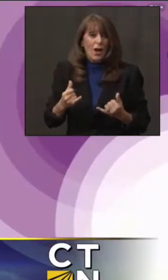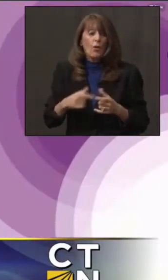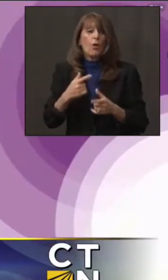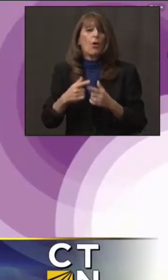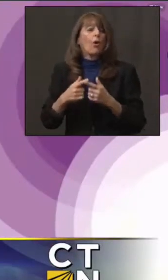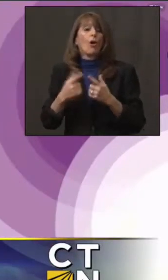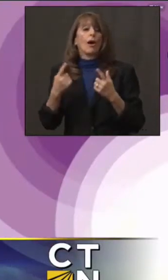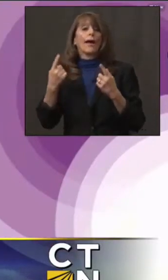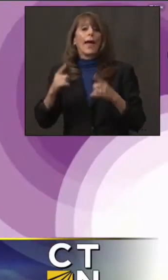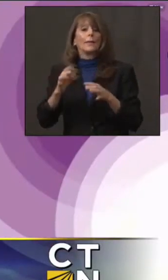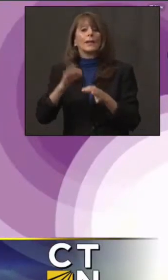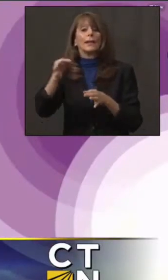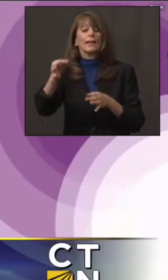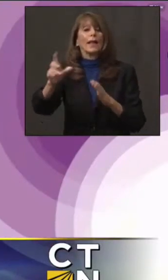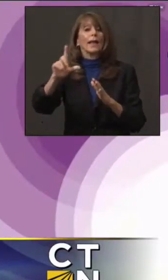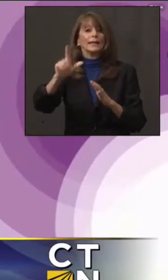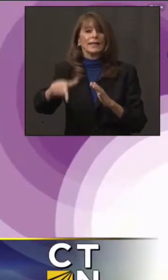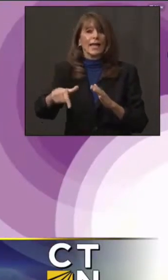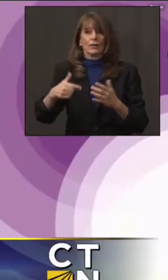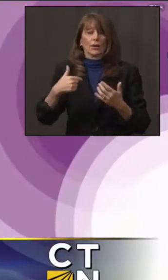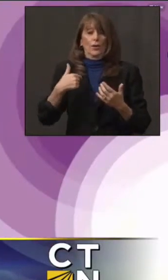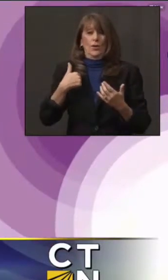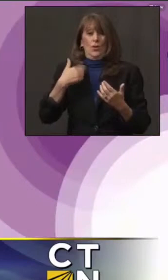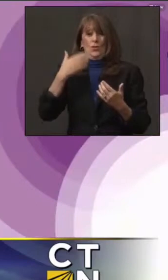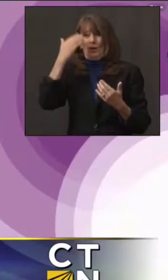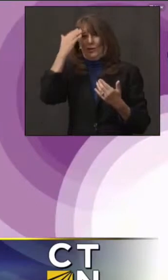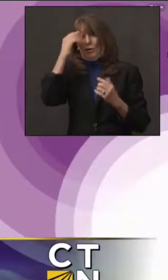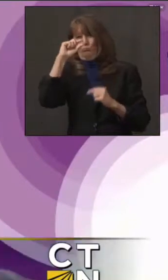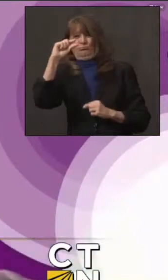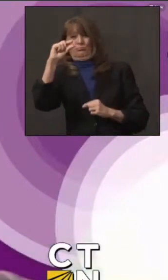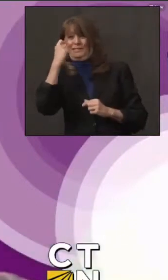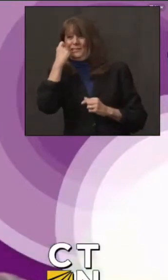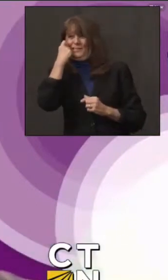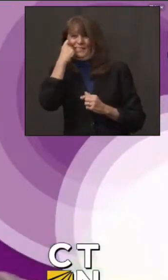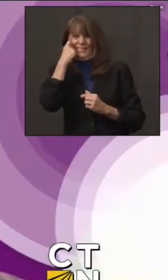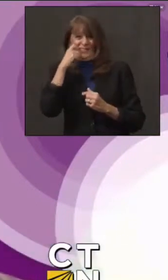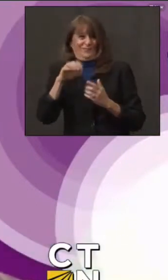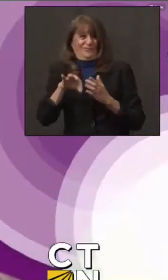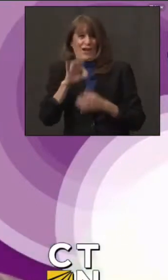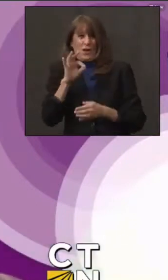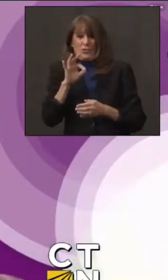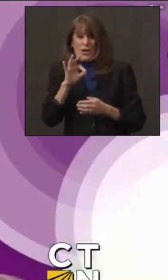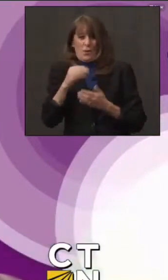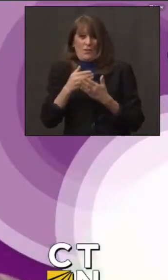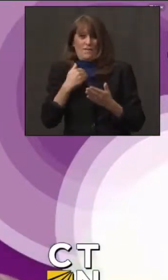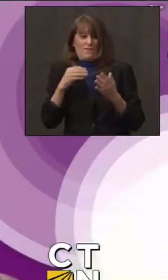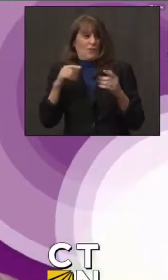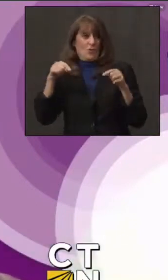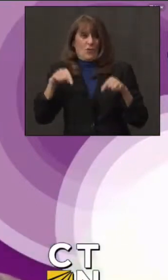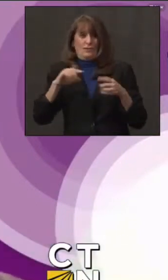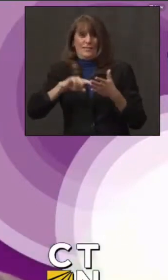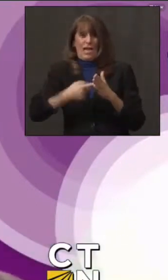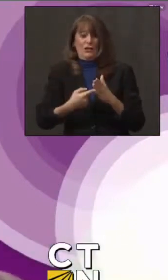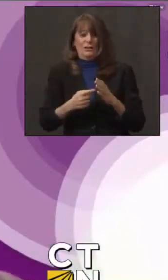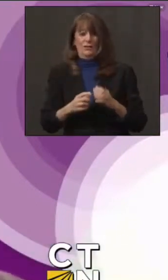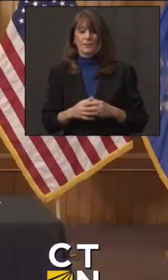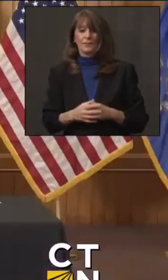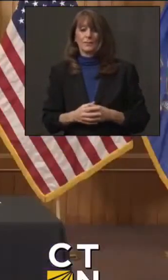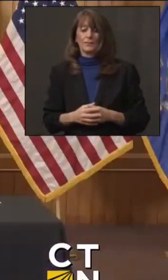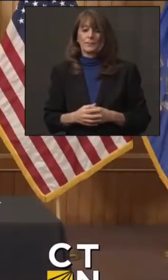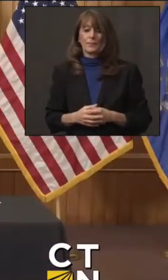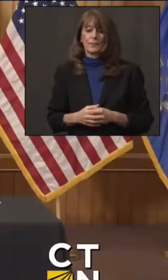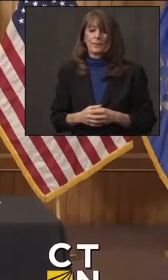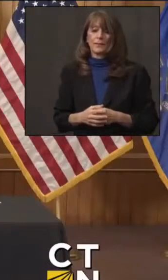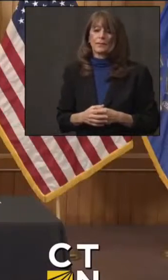or not? So I probably know just as much as you know or less, because we found out literally right before we started this press conference. I think we need to